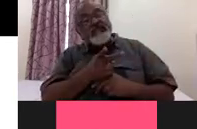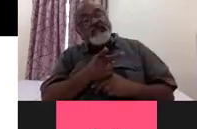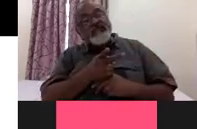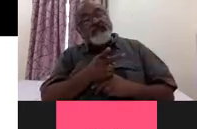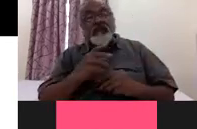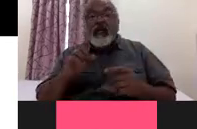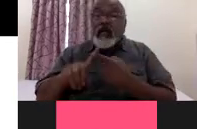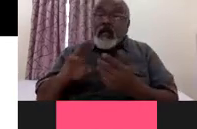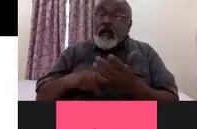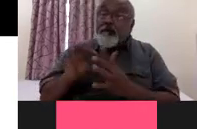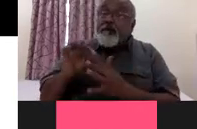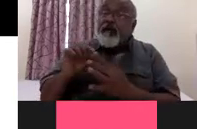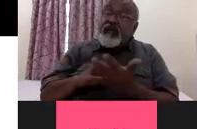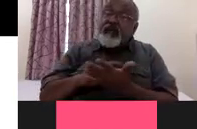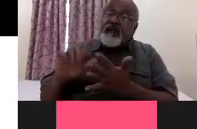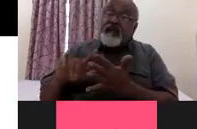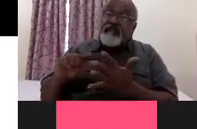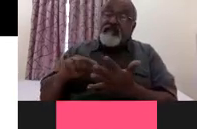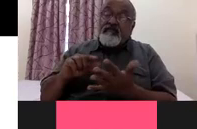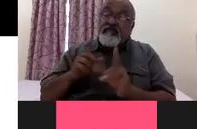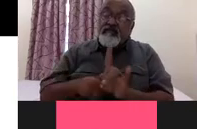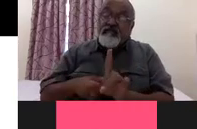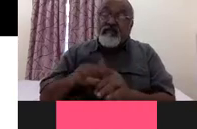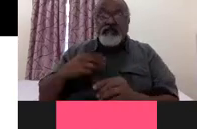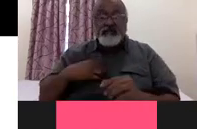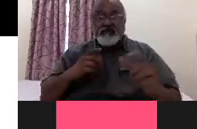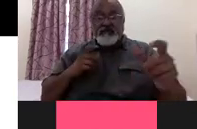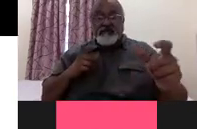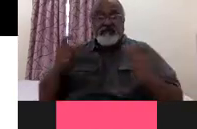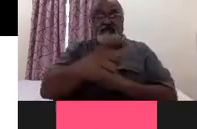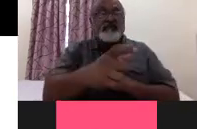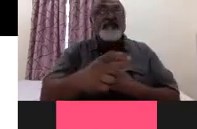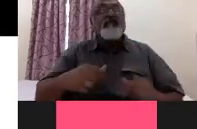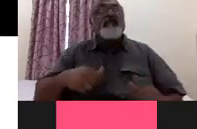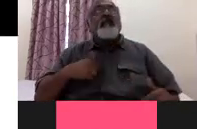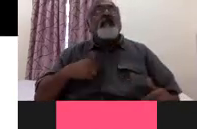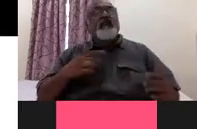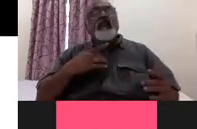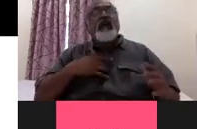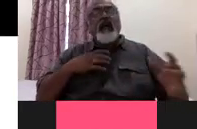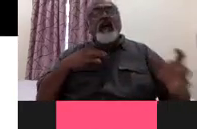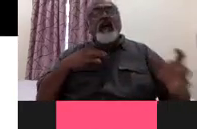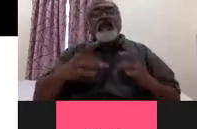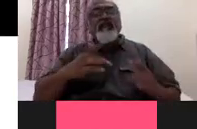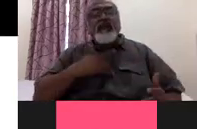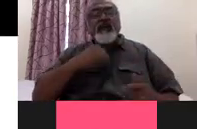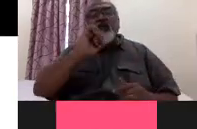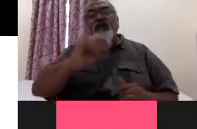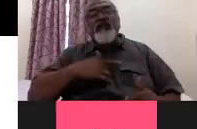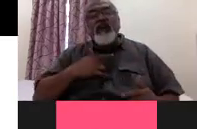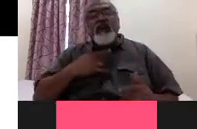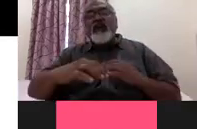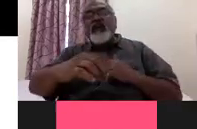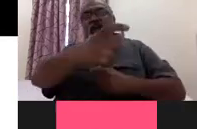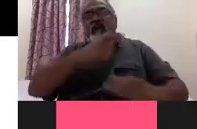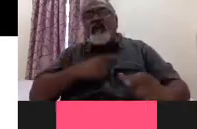our foot in in the person's shoes who are going on through these sufferings and problems, and that